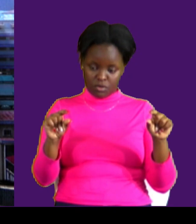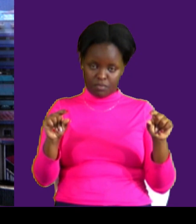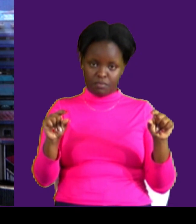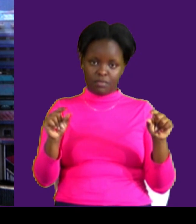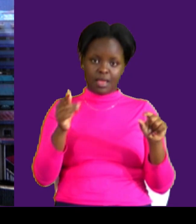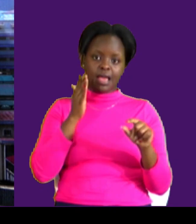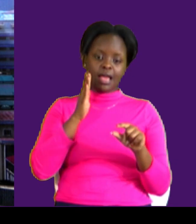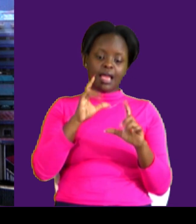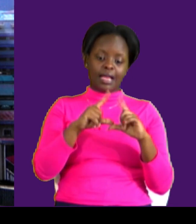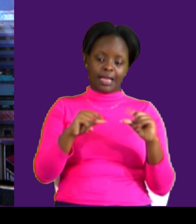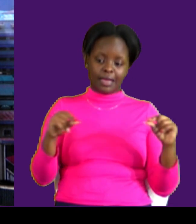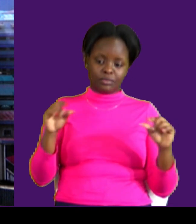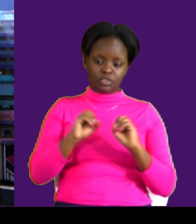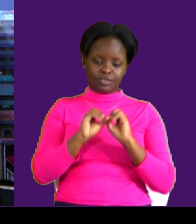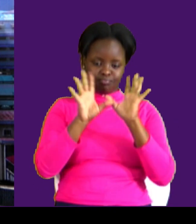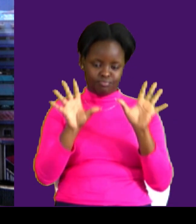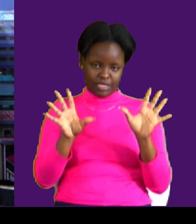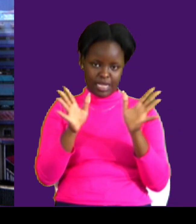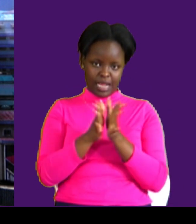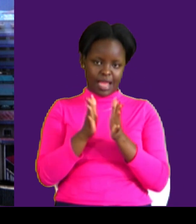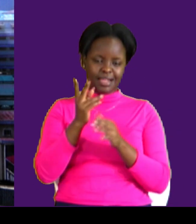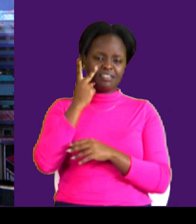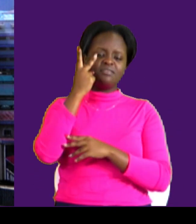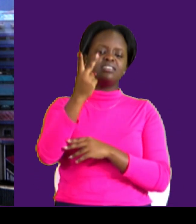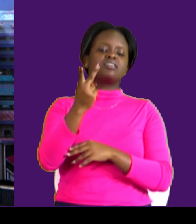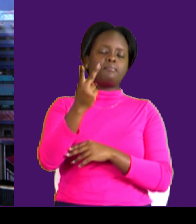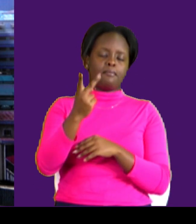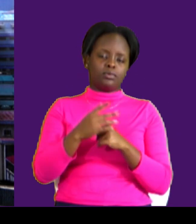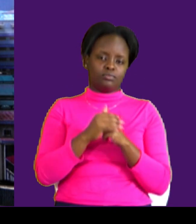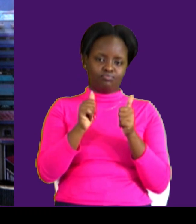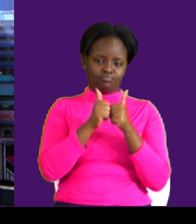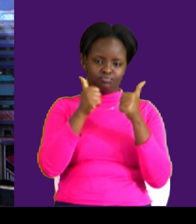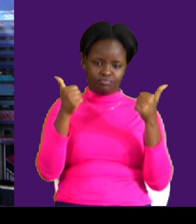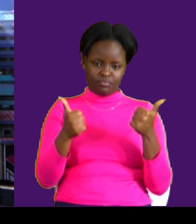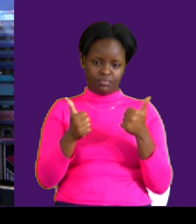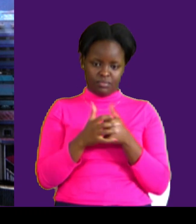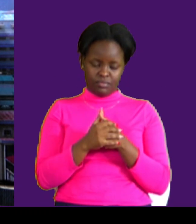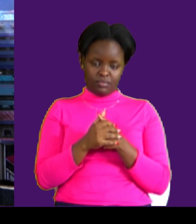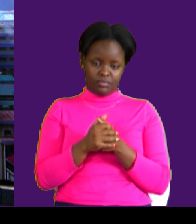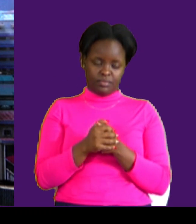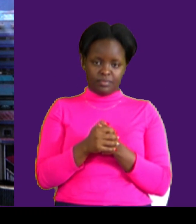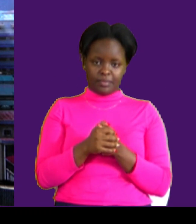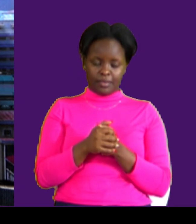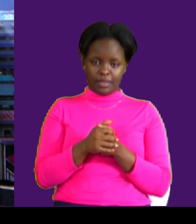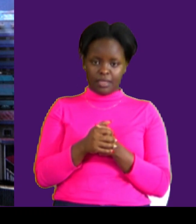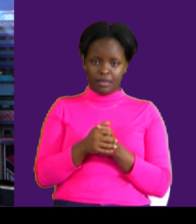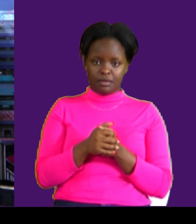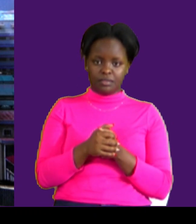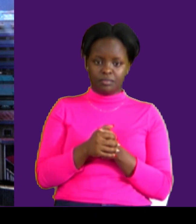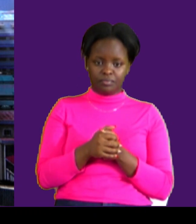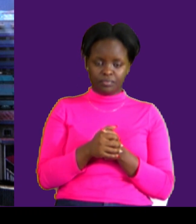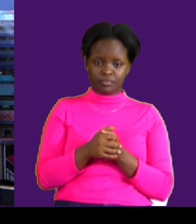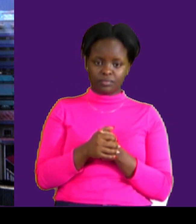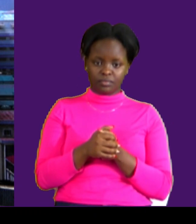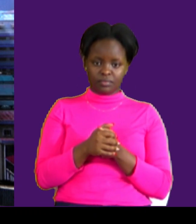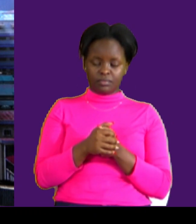the captions are clear and they are visible. And they are vivid and visible to the